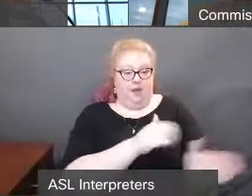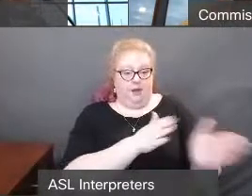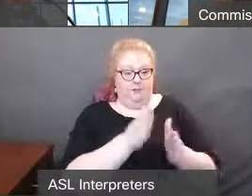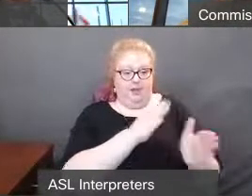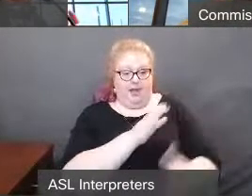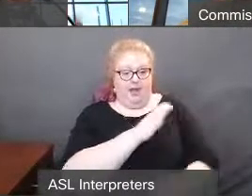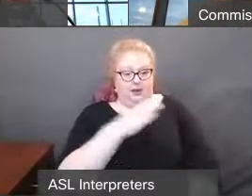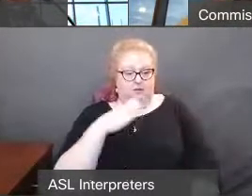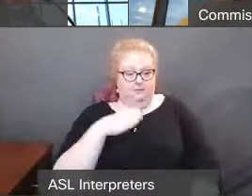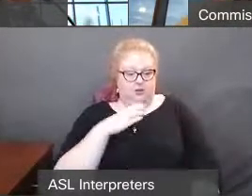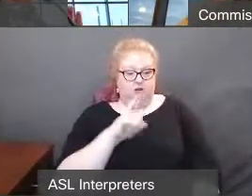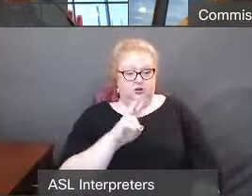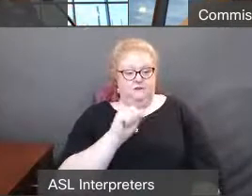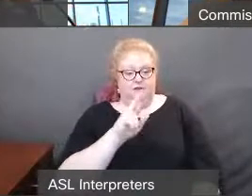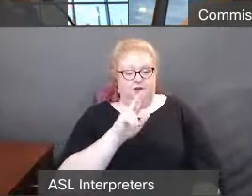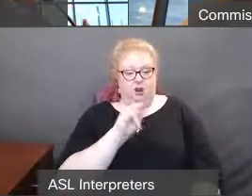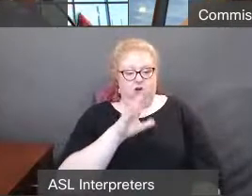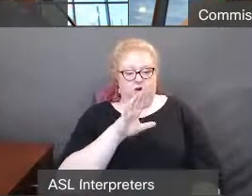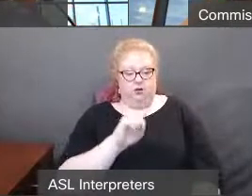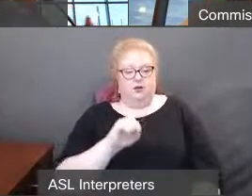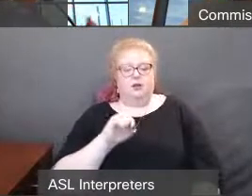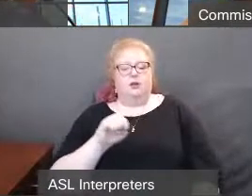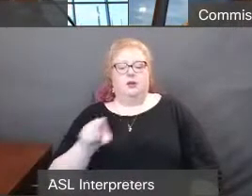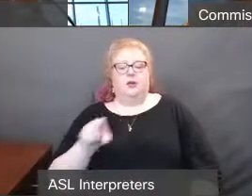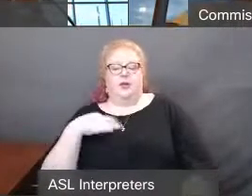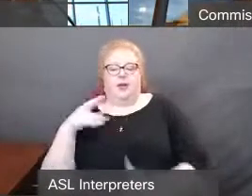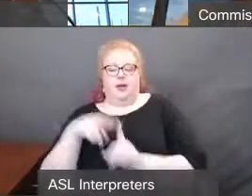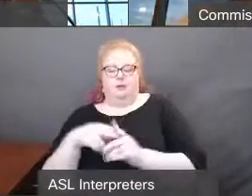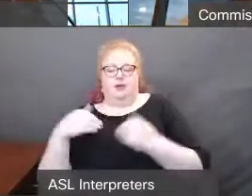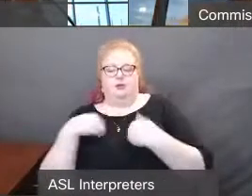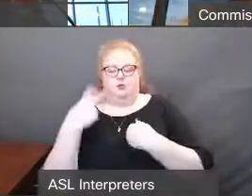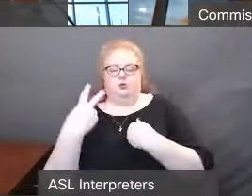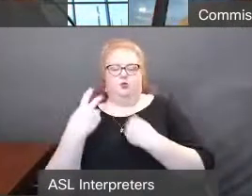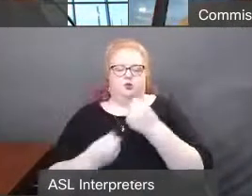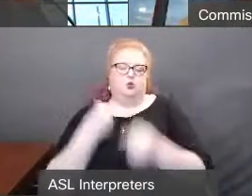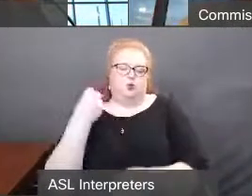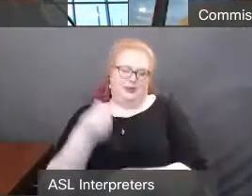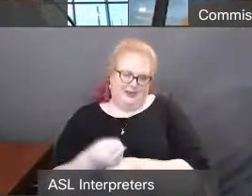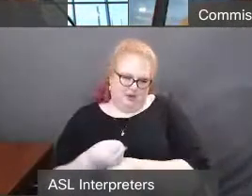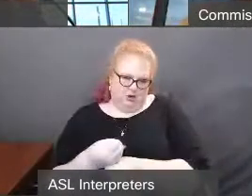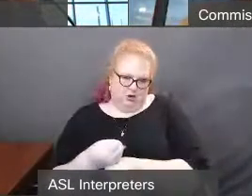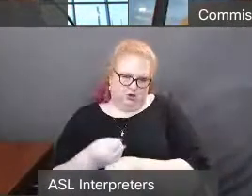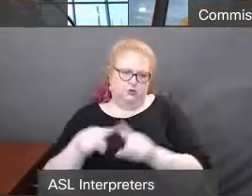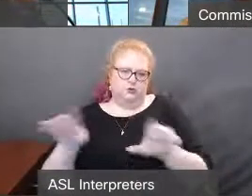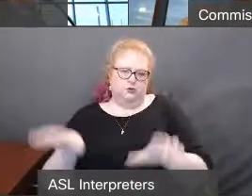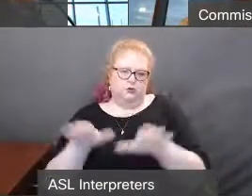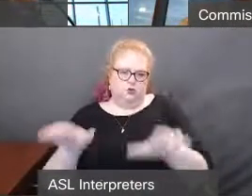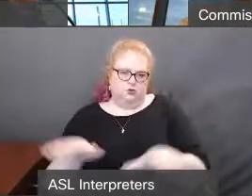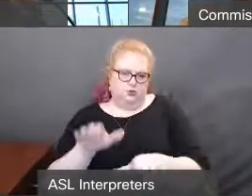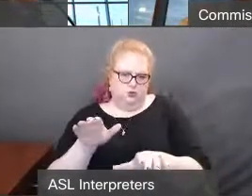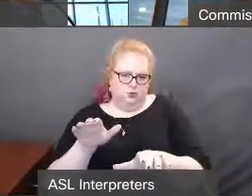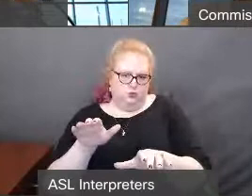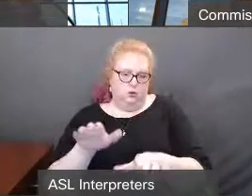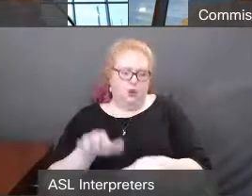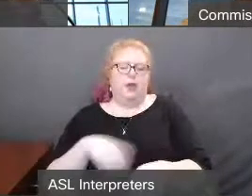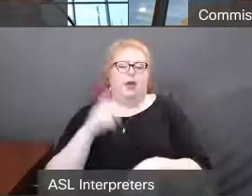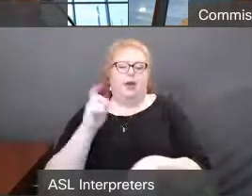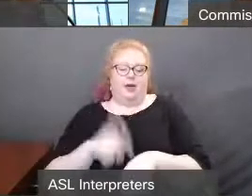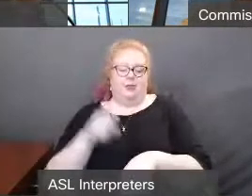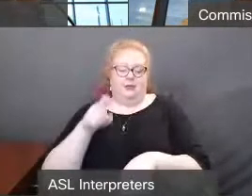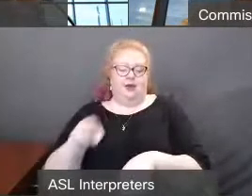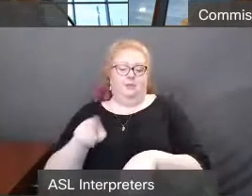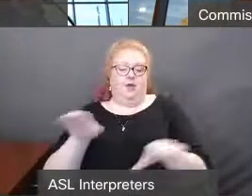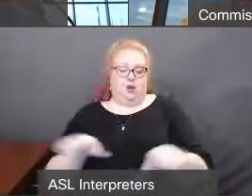a variance, the applicant's got 2 years to take action. At the time that the applicant takes action, a